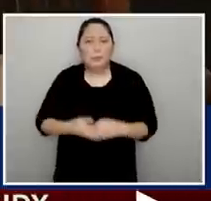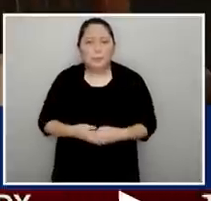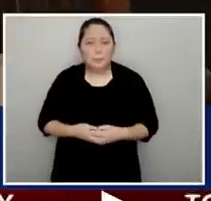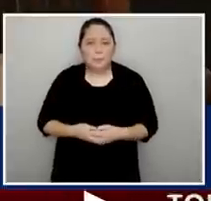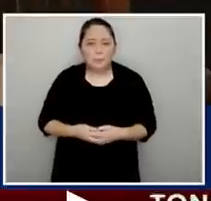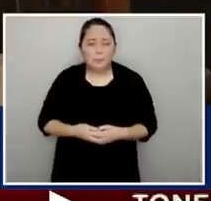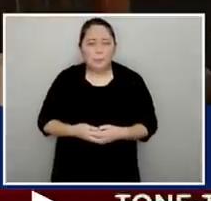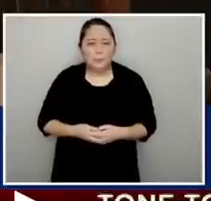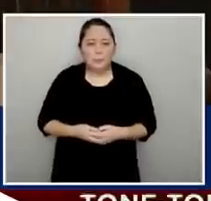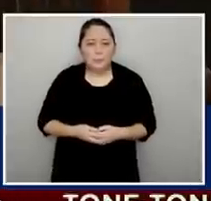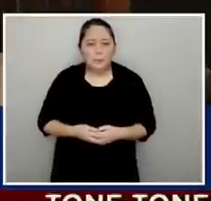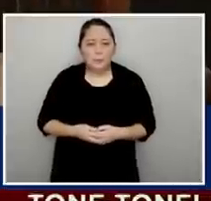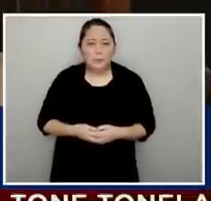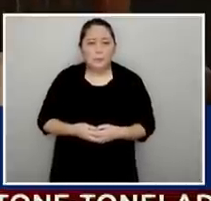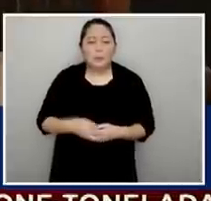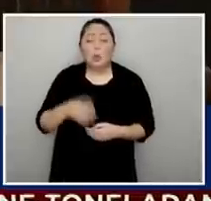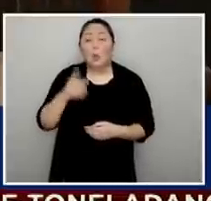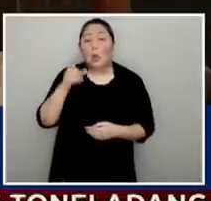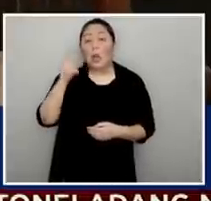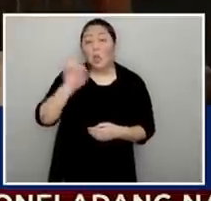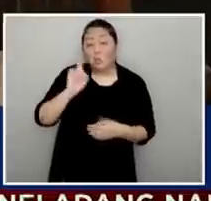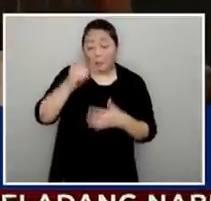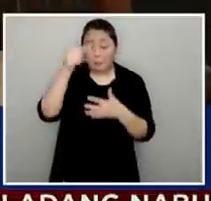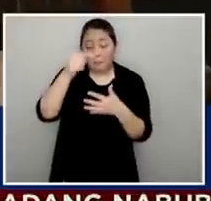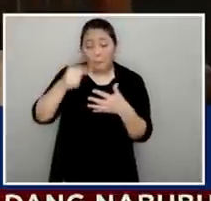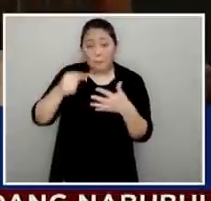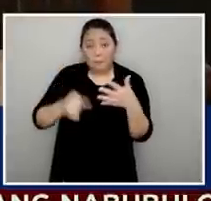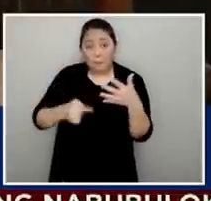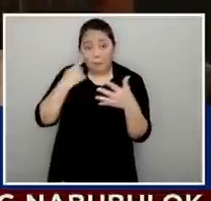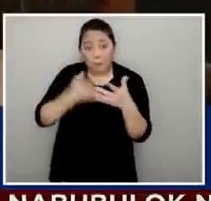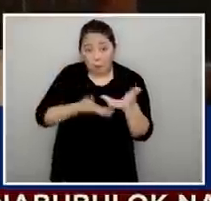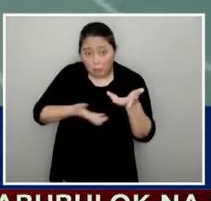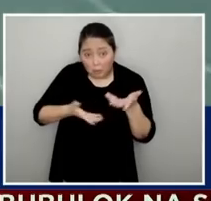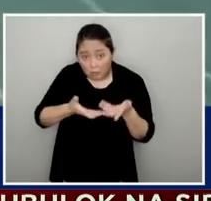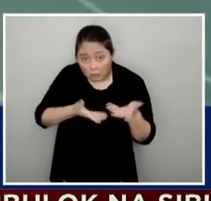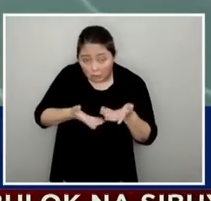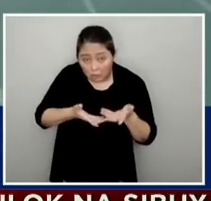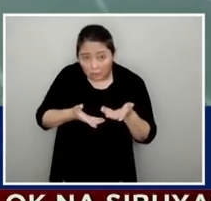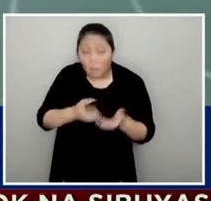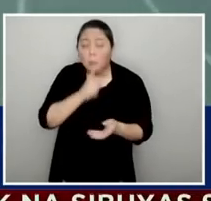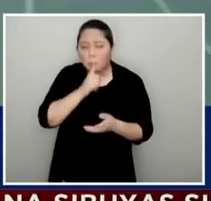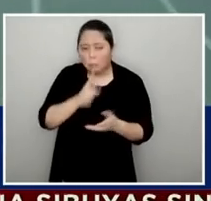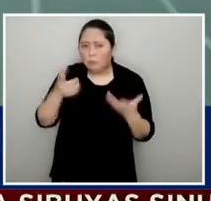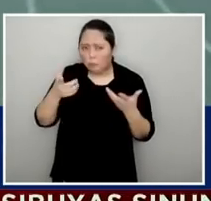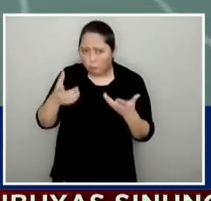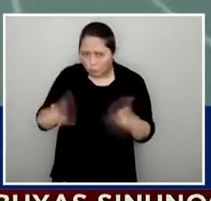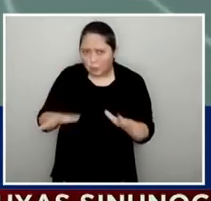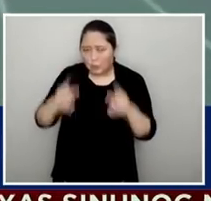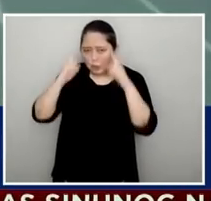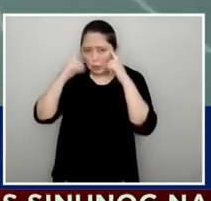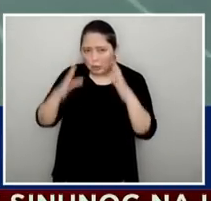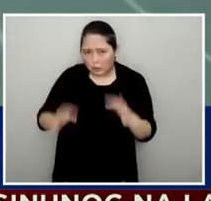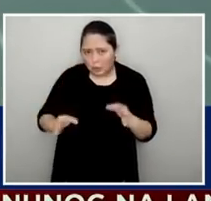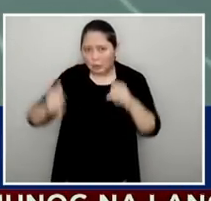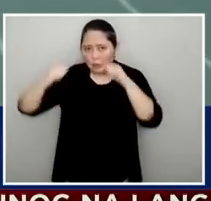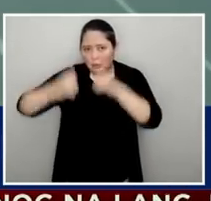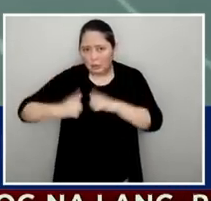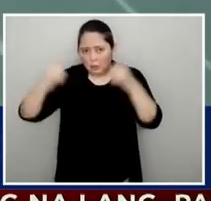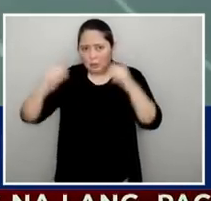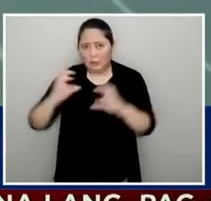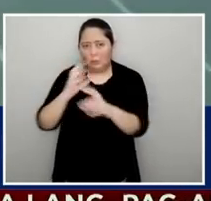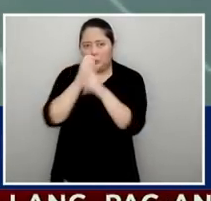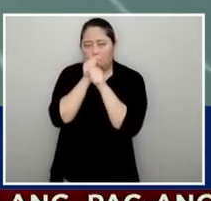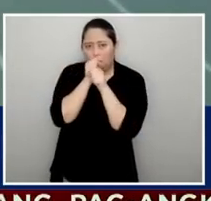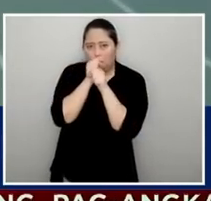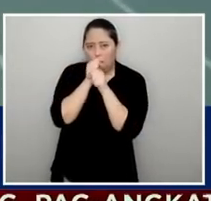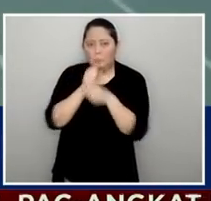detalye ng mediation ay napagkasundo ang mananatiling confidential. Sisikapin na lang ni EJ na muling mag-focus sa training sa